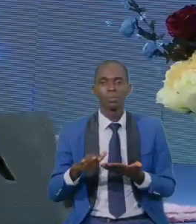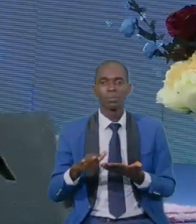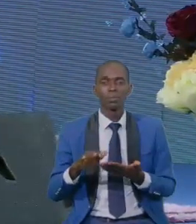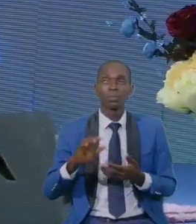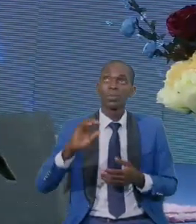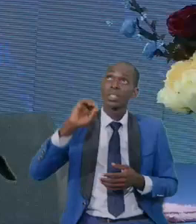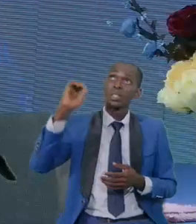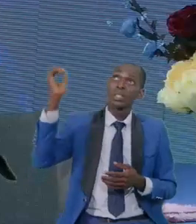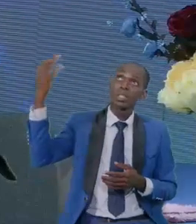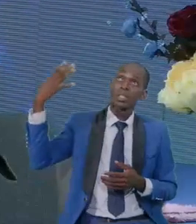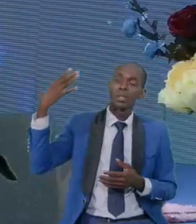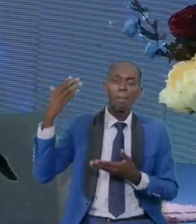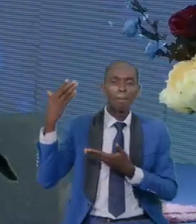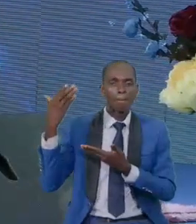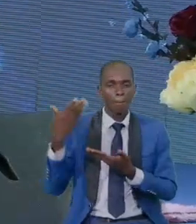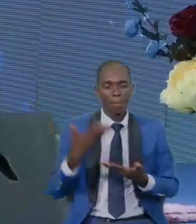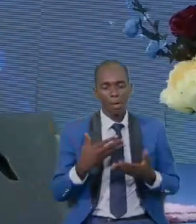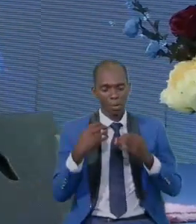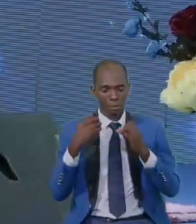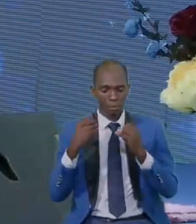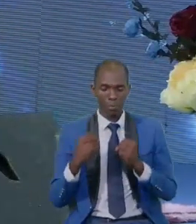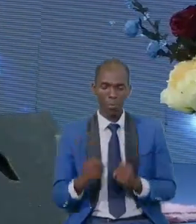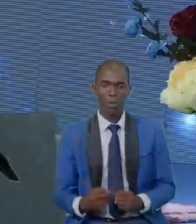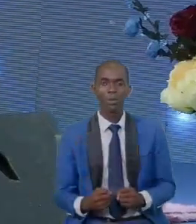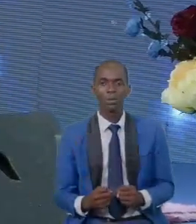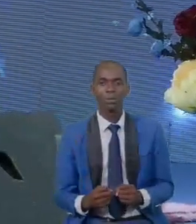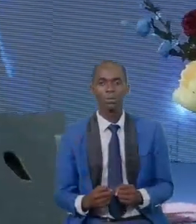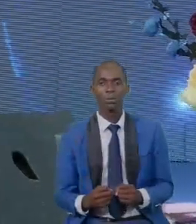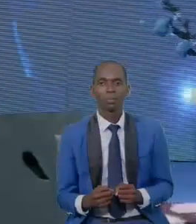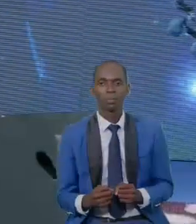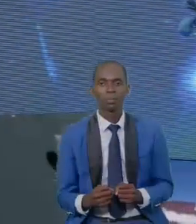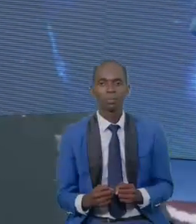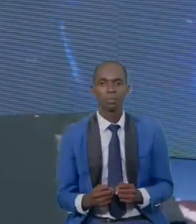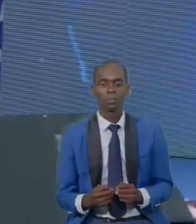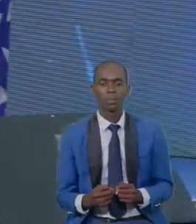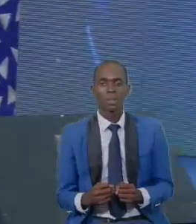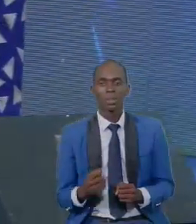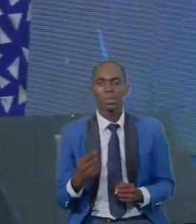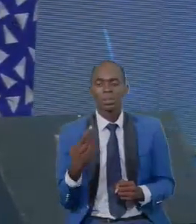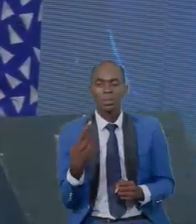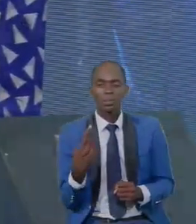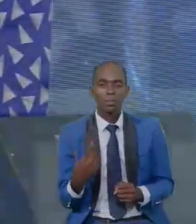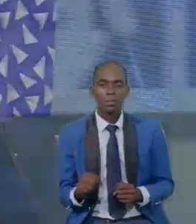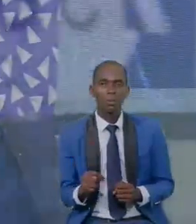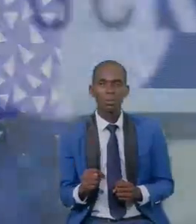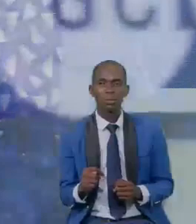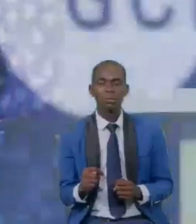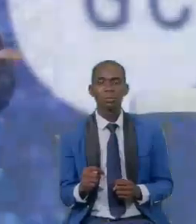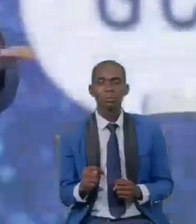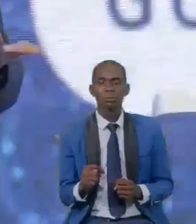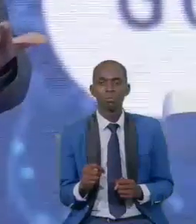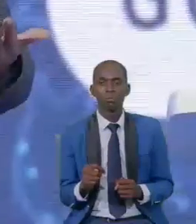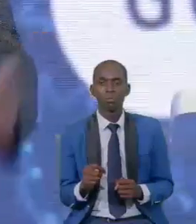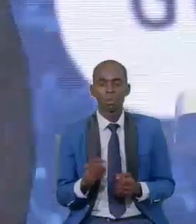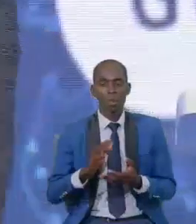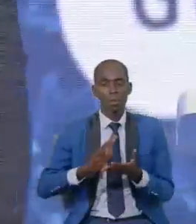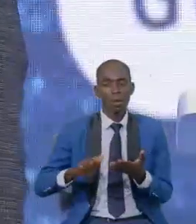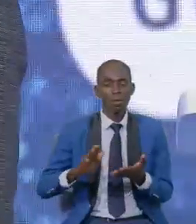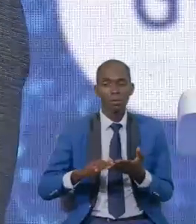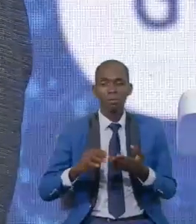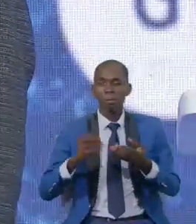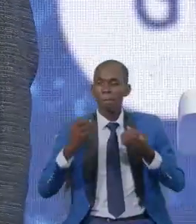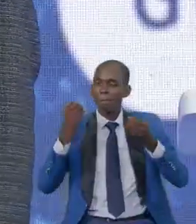Grace brings power. The pardoning plenteous grace for